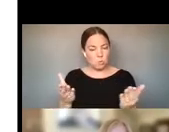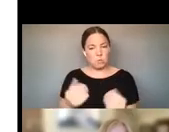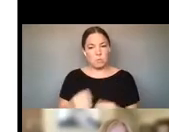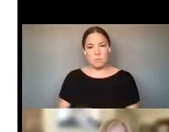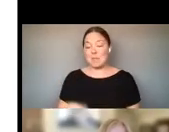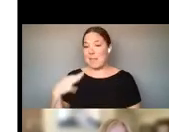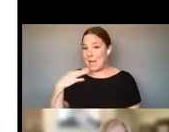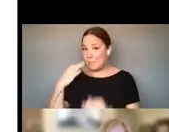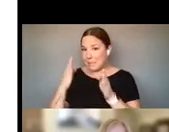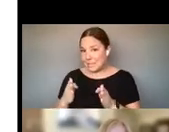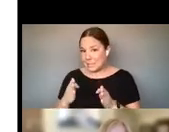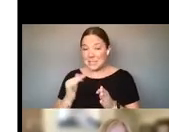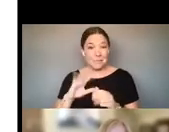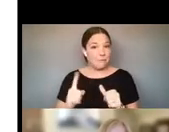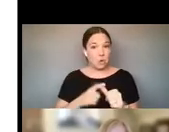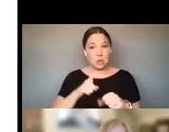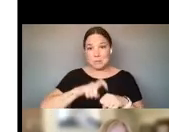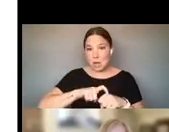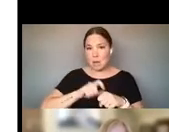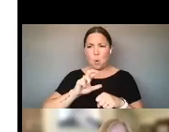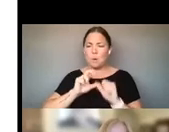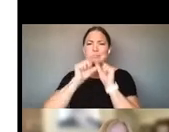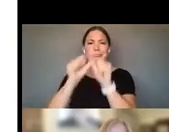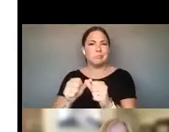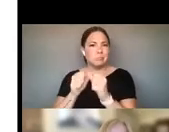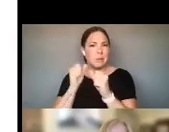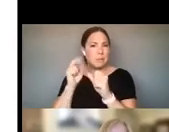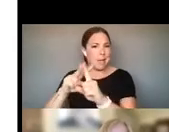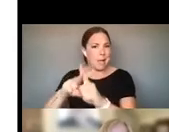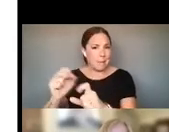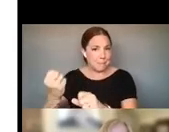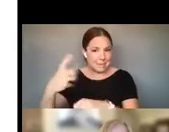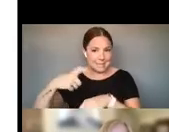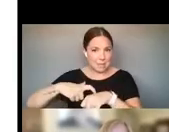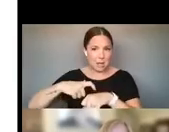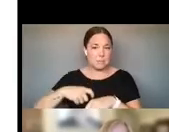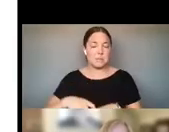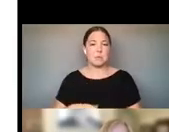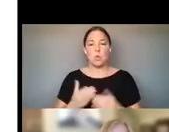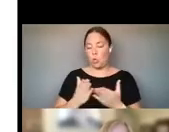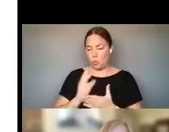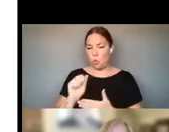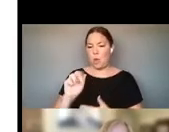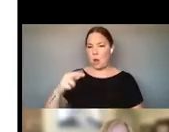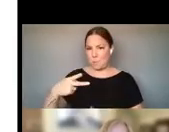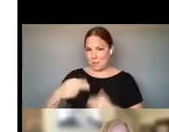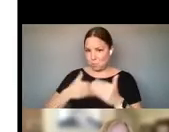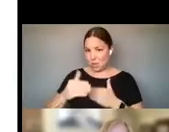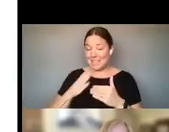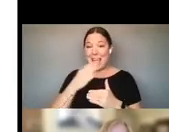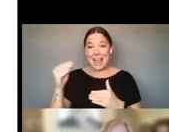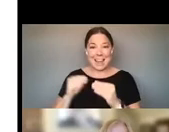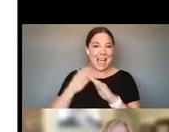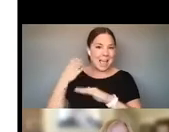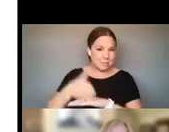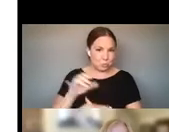whether you're first time or longstanding applicants, um, through this ARP process and beyond. Um, um, I hope